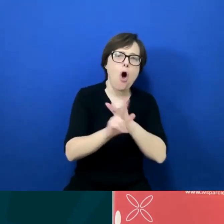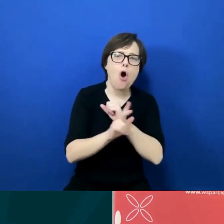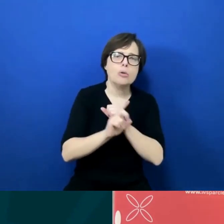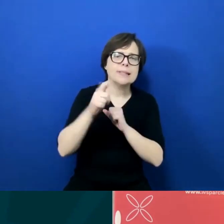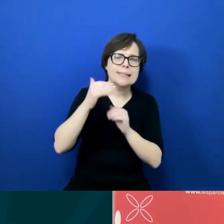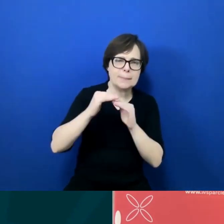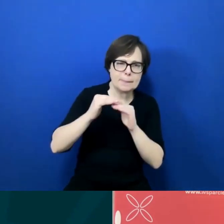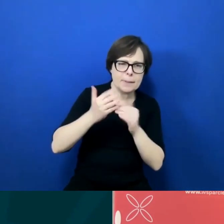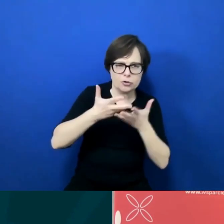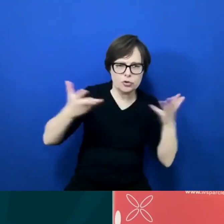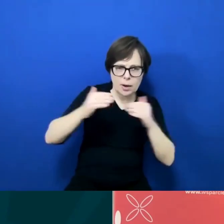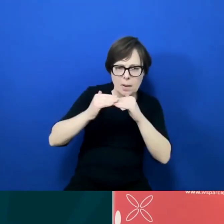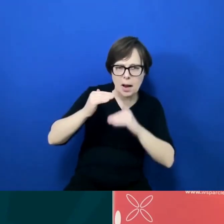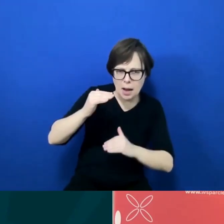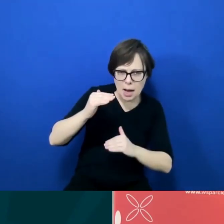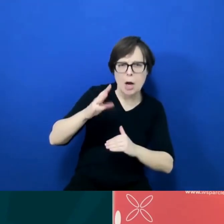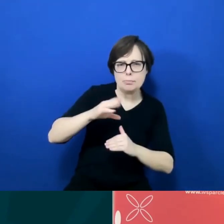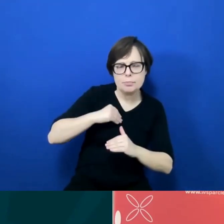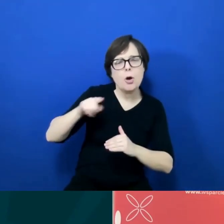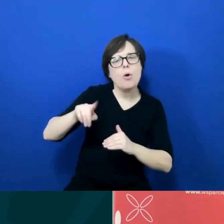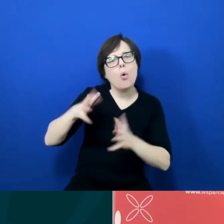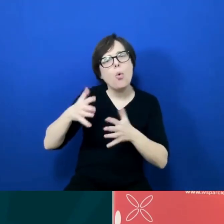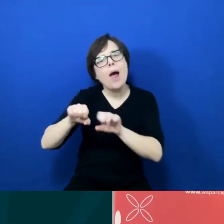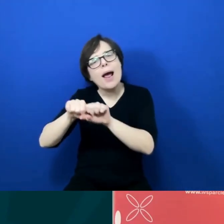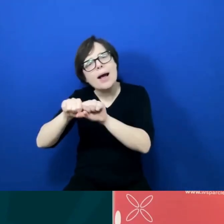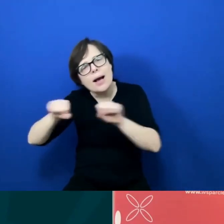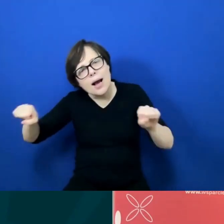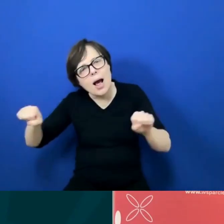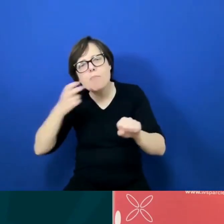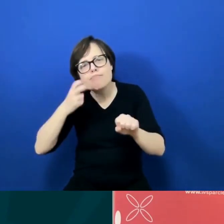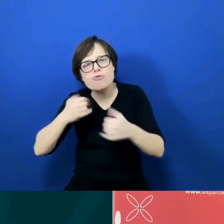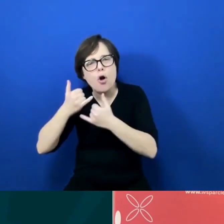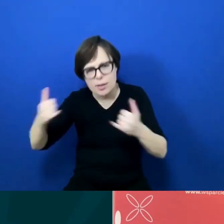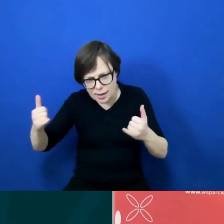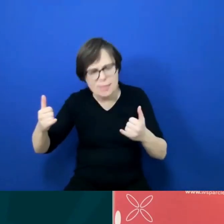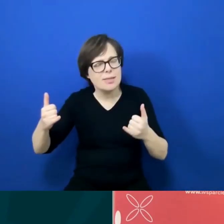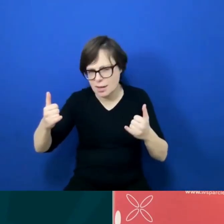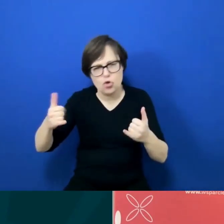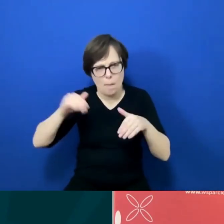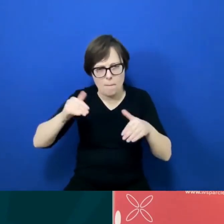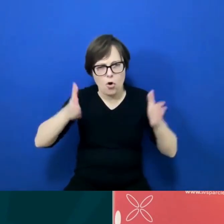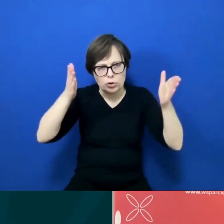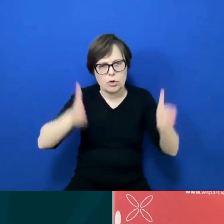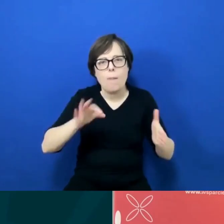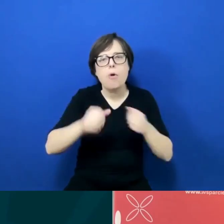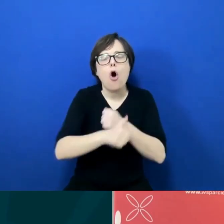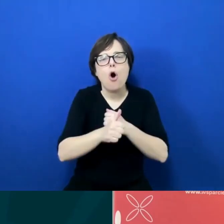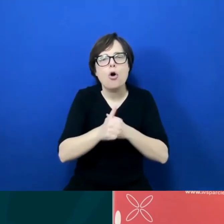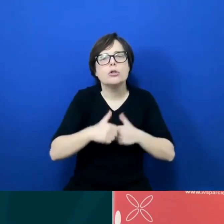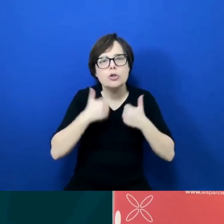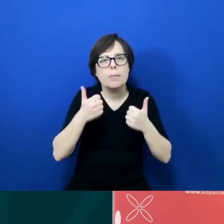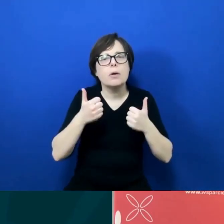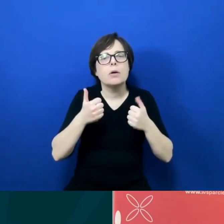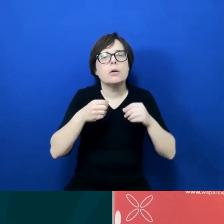the cables are, and so just to make sure that the roots, they would grow to both sides, but underneath all